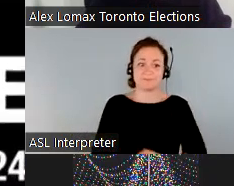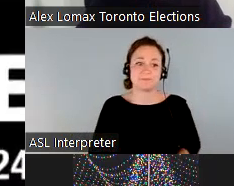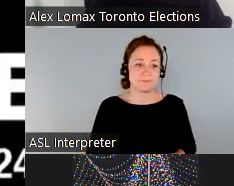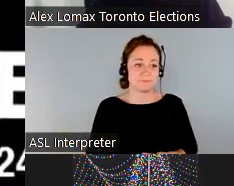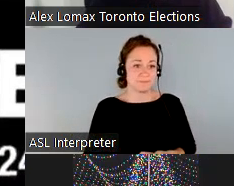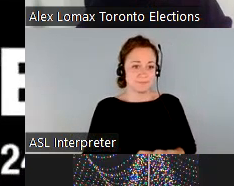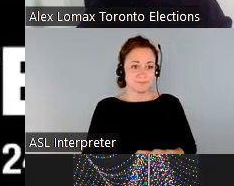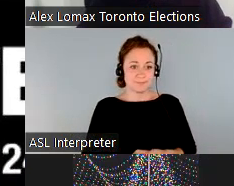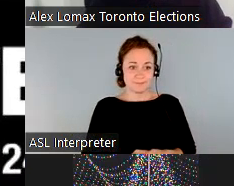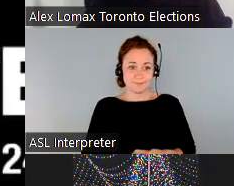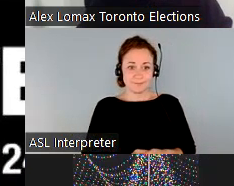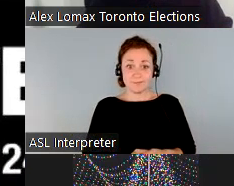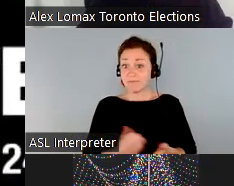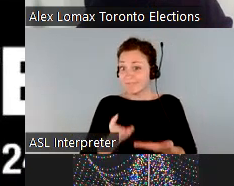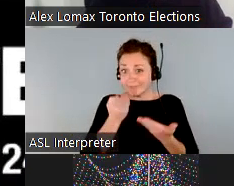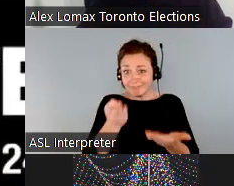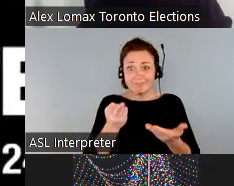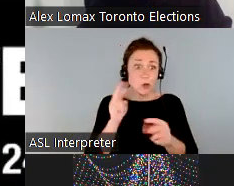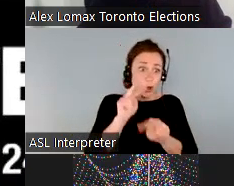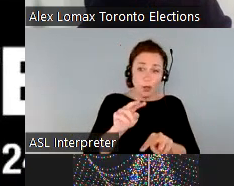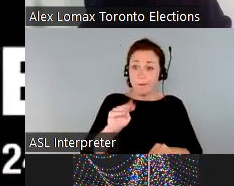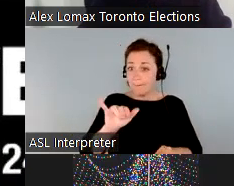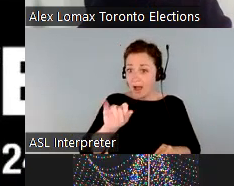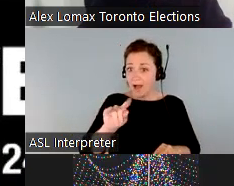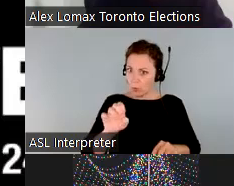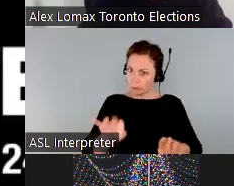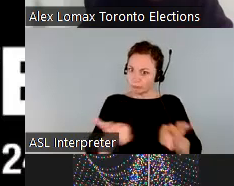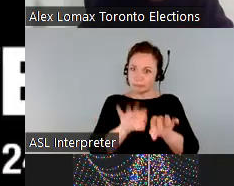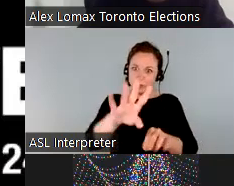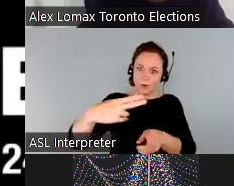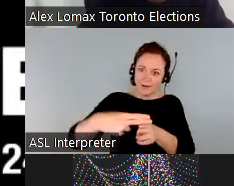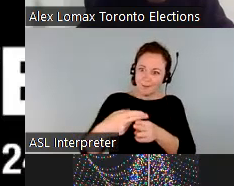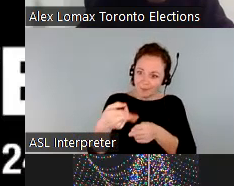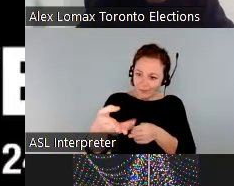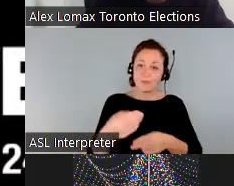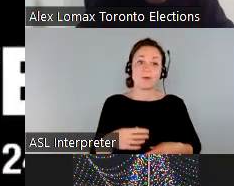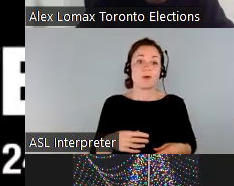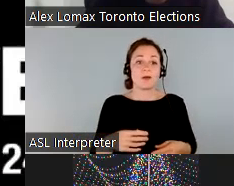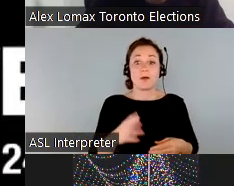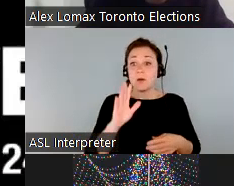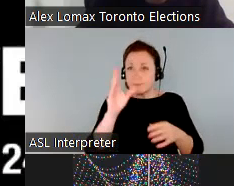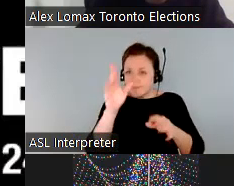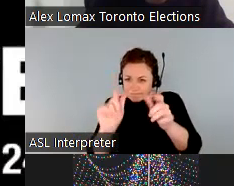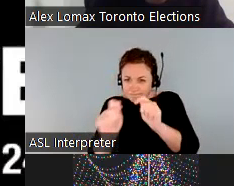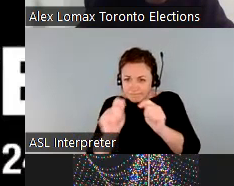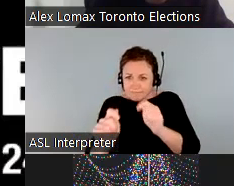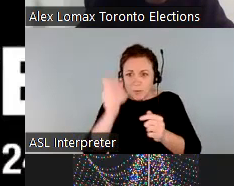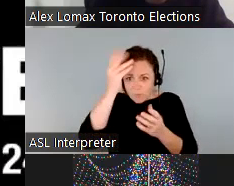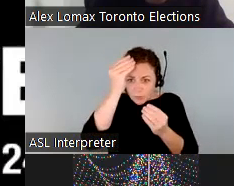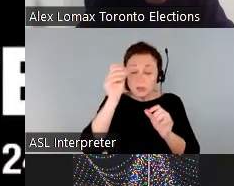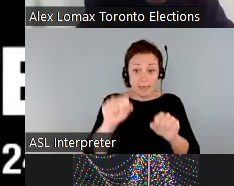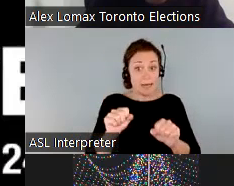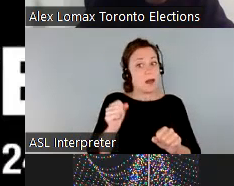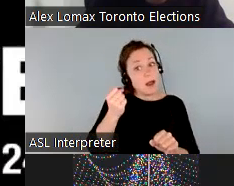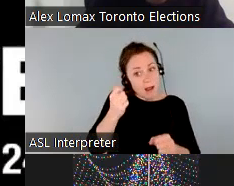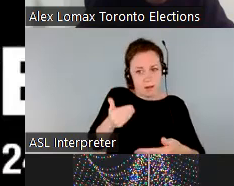Avoid delays and use My Vote to make sure you're on the voters list. You can only add or update your information on My Vote until September